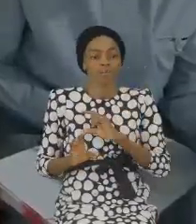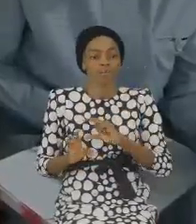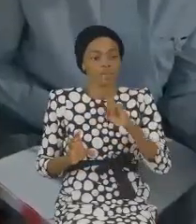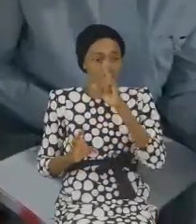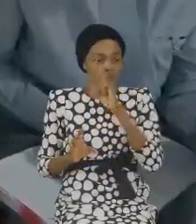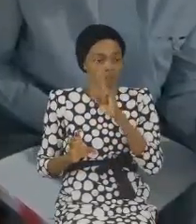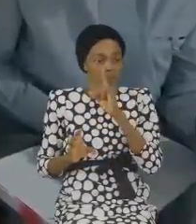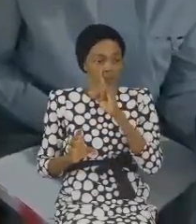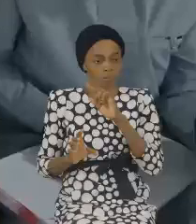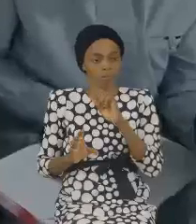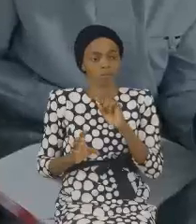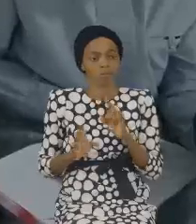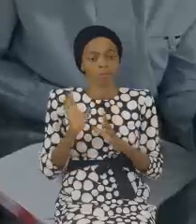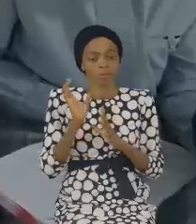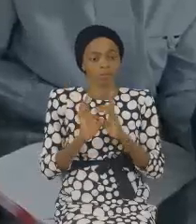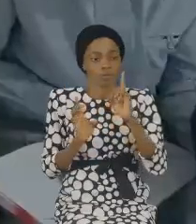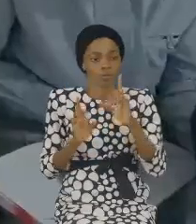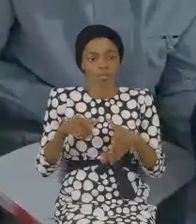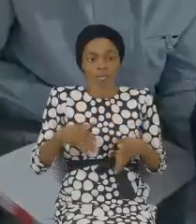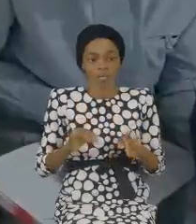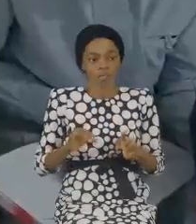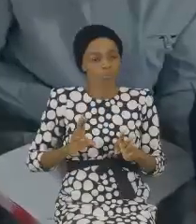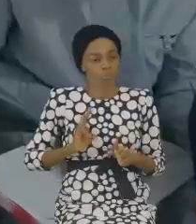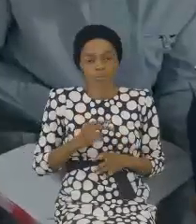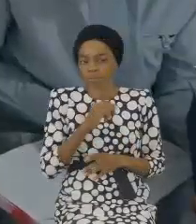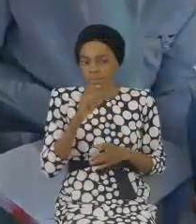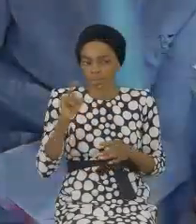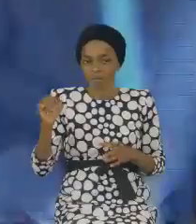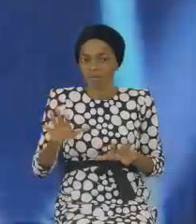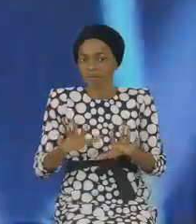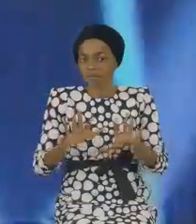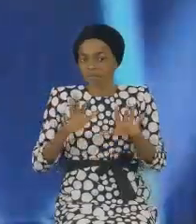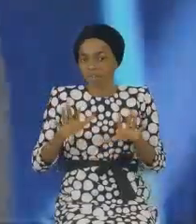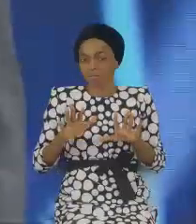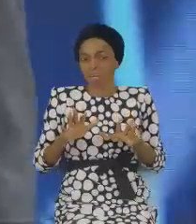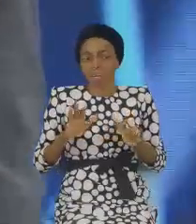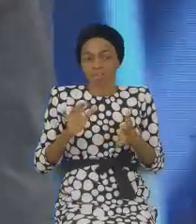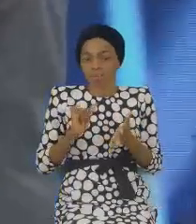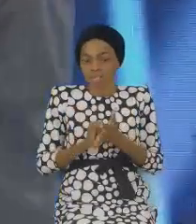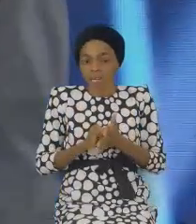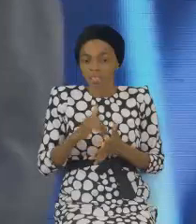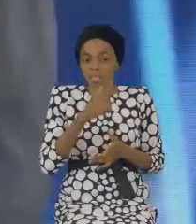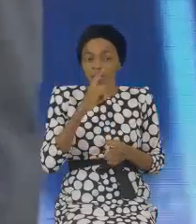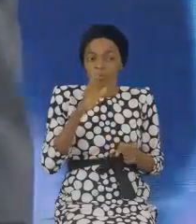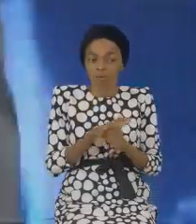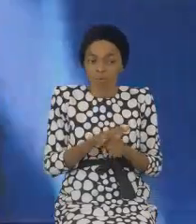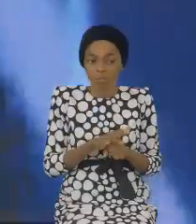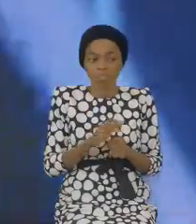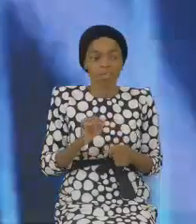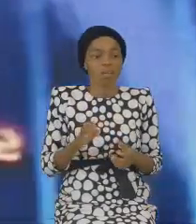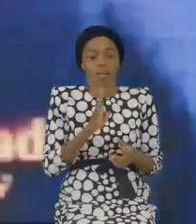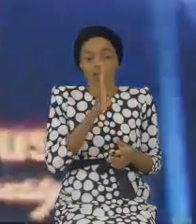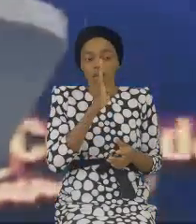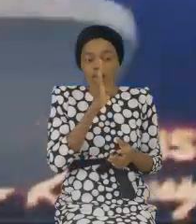1, it's telling us, it says, let us therefore fear, lest a promise be left